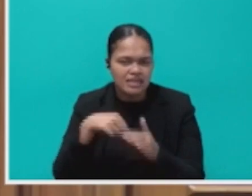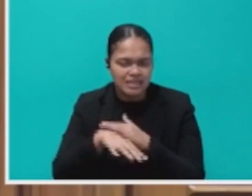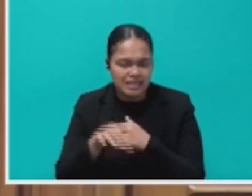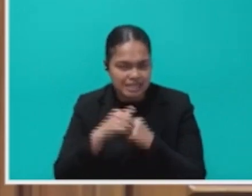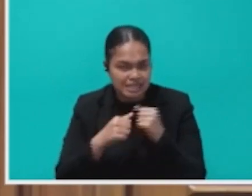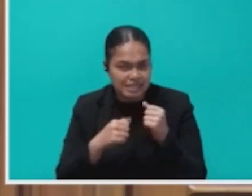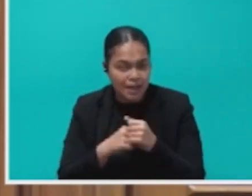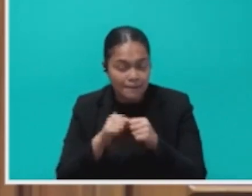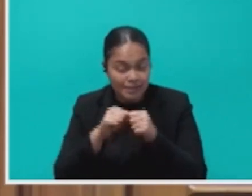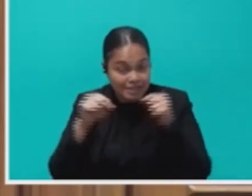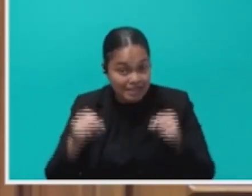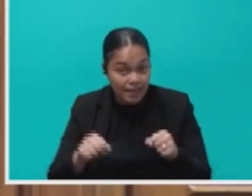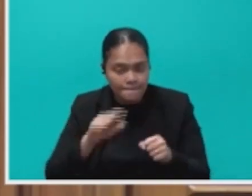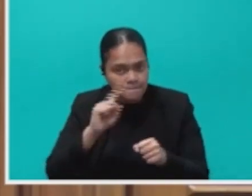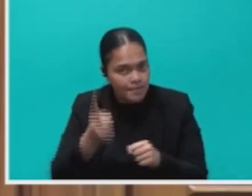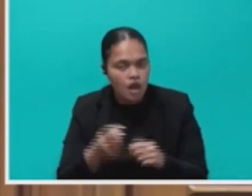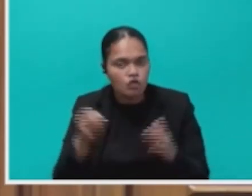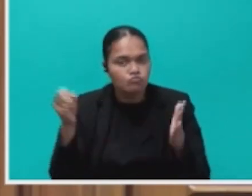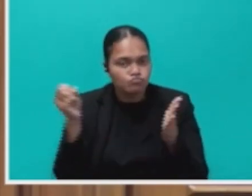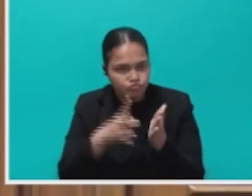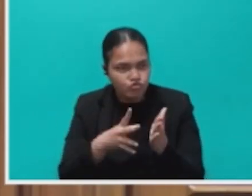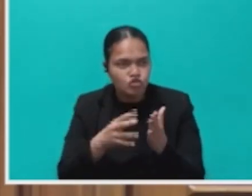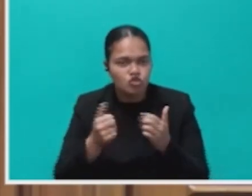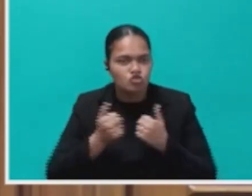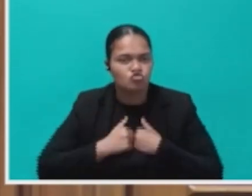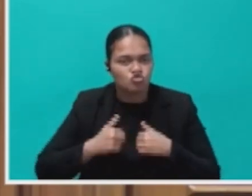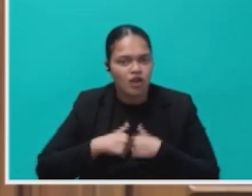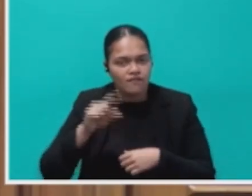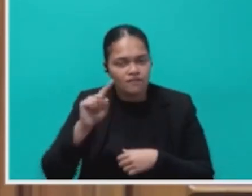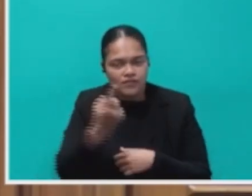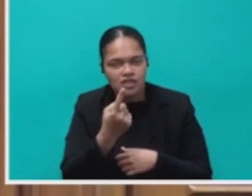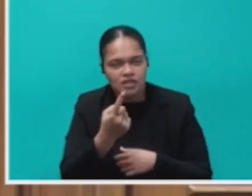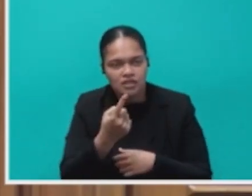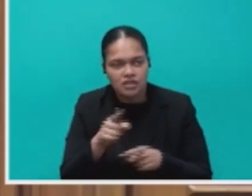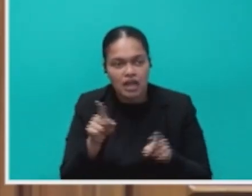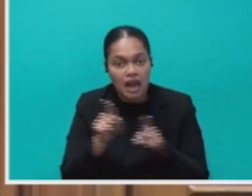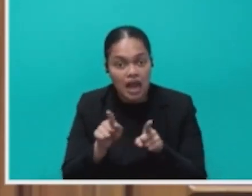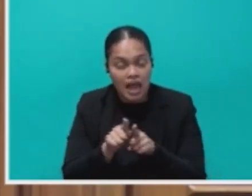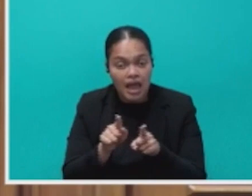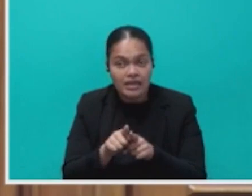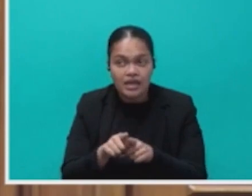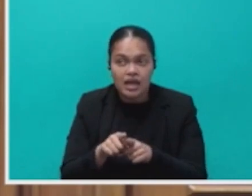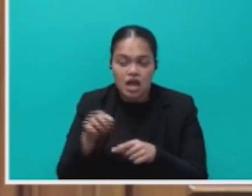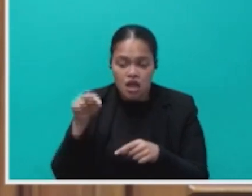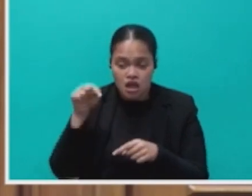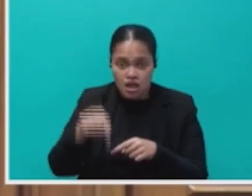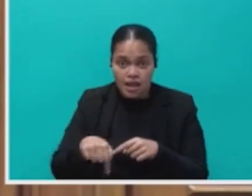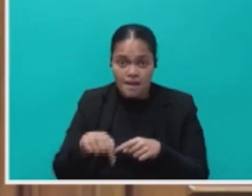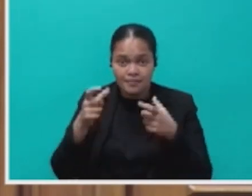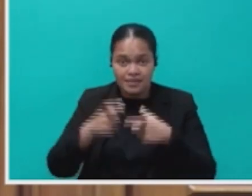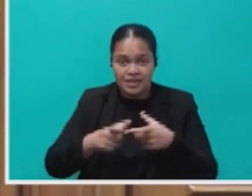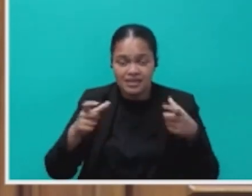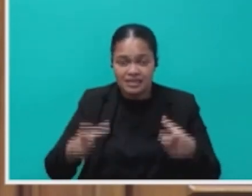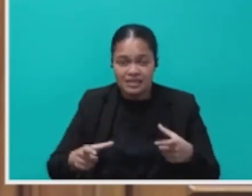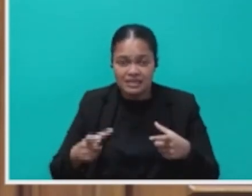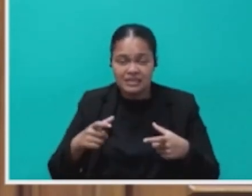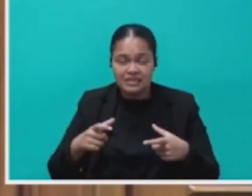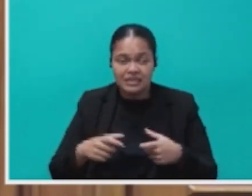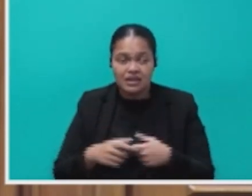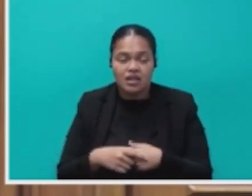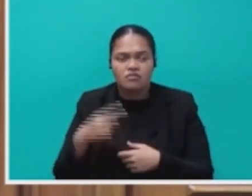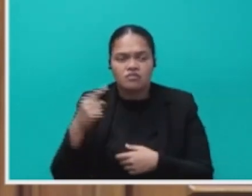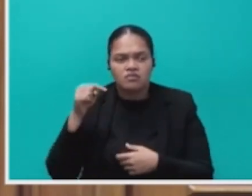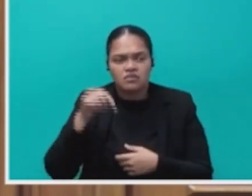but must be put on trial first on certain routes like the urbans, and the idea is to get a